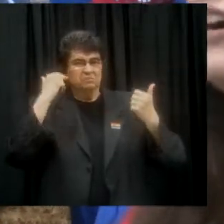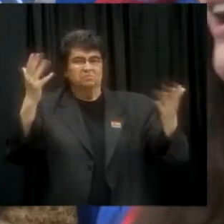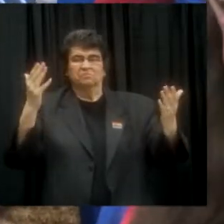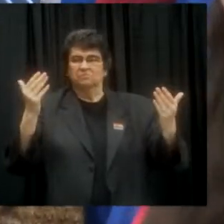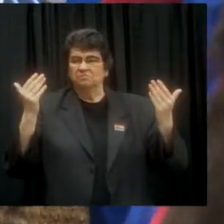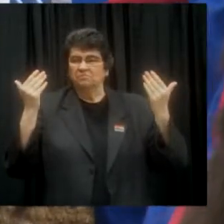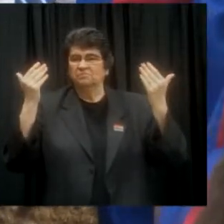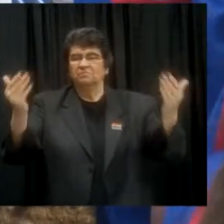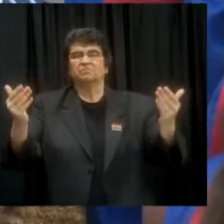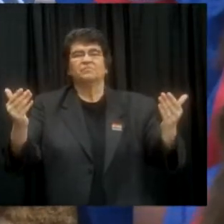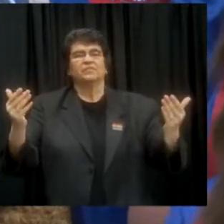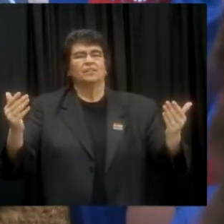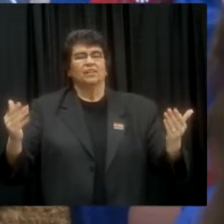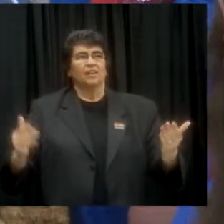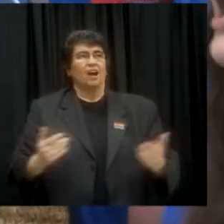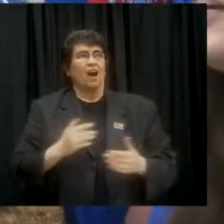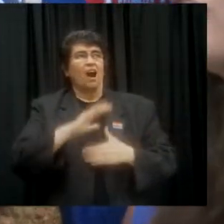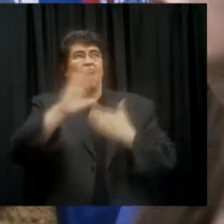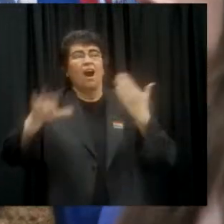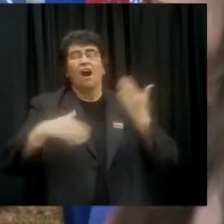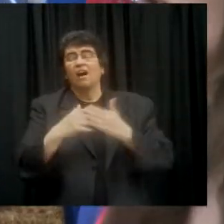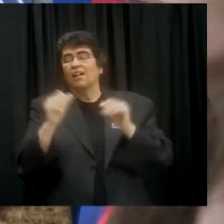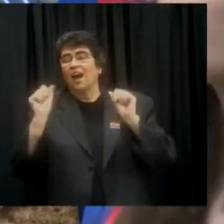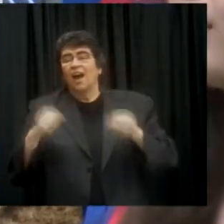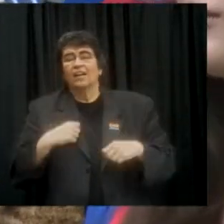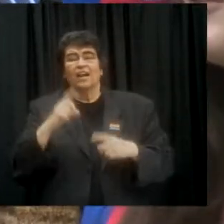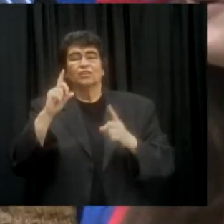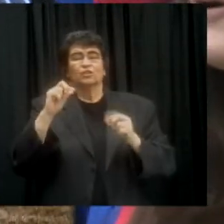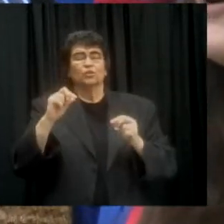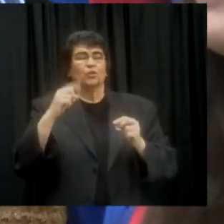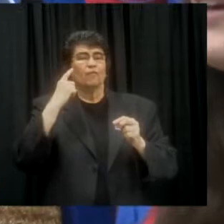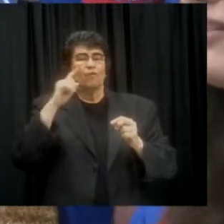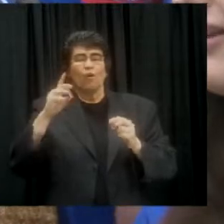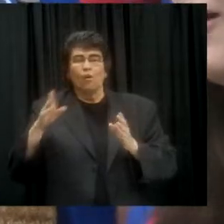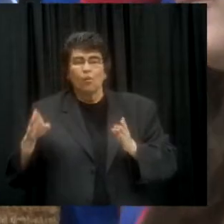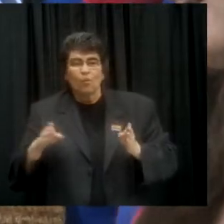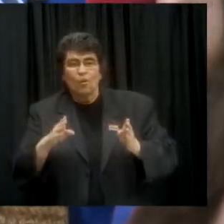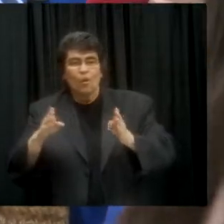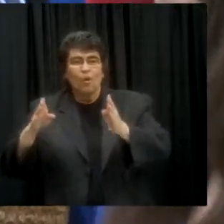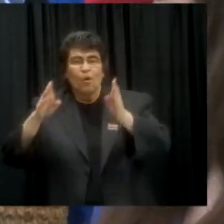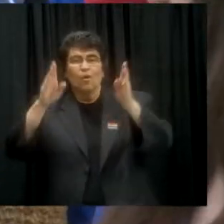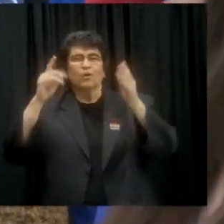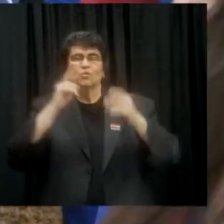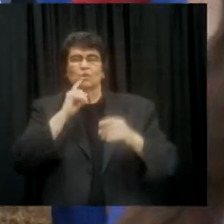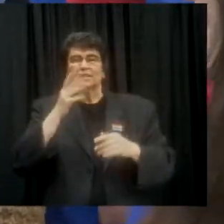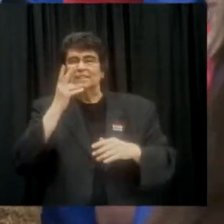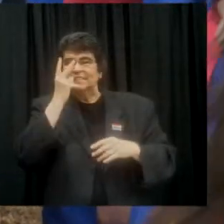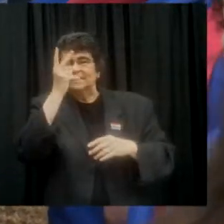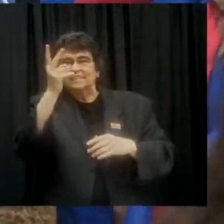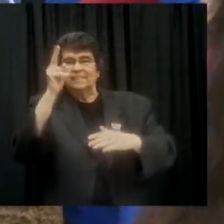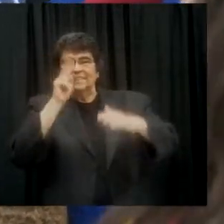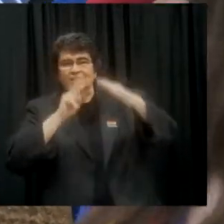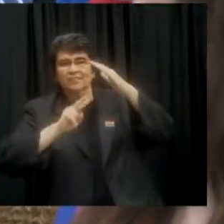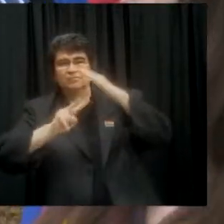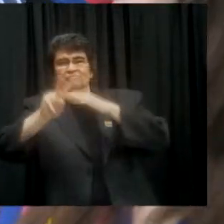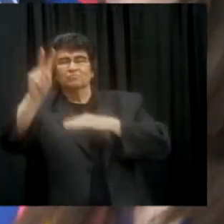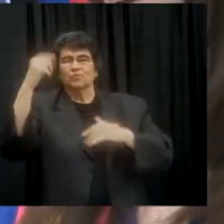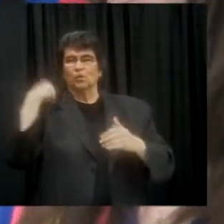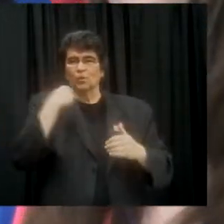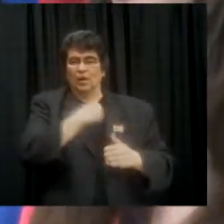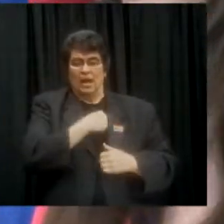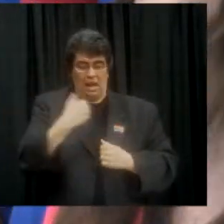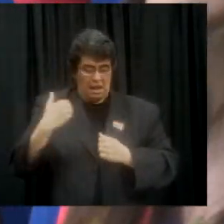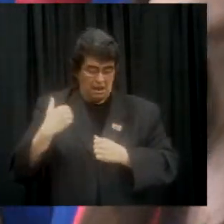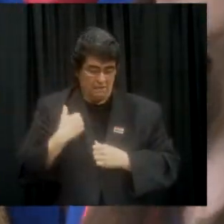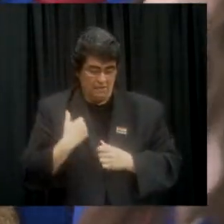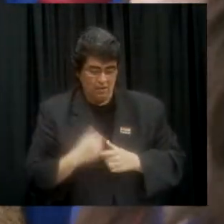die. All I can do when the road bends, we dance to the beat of a long jump. We dance to the beat